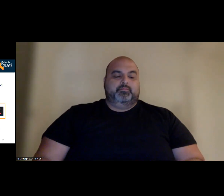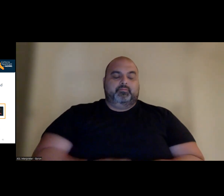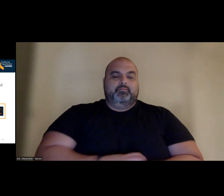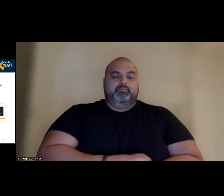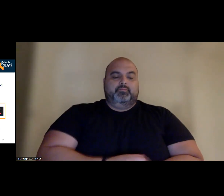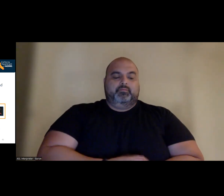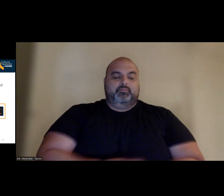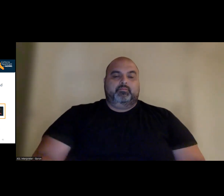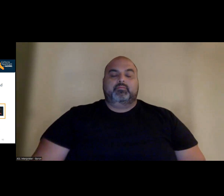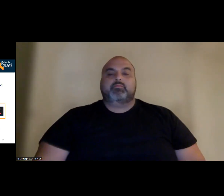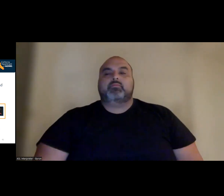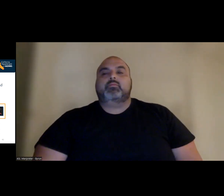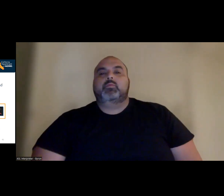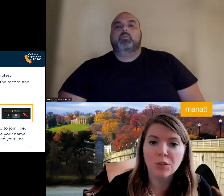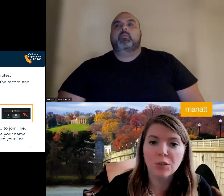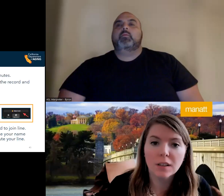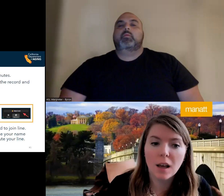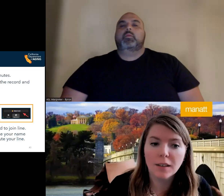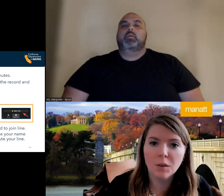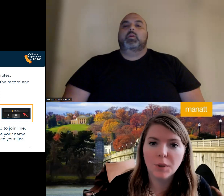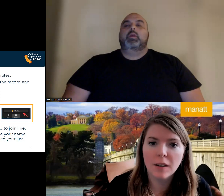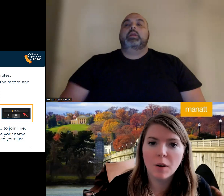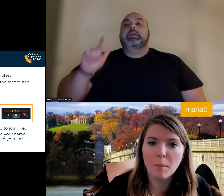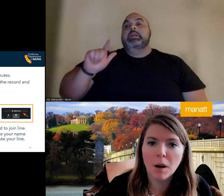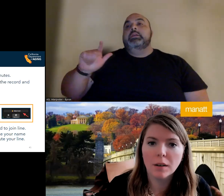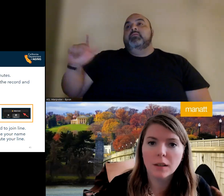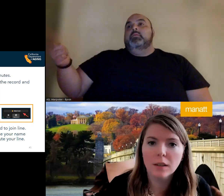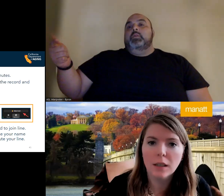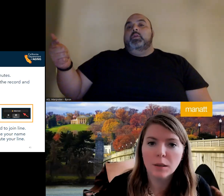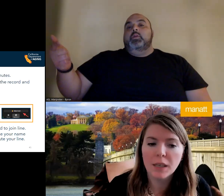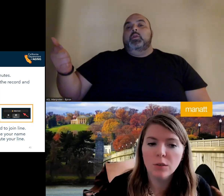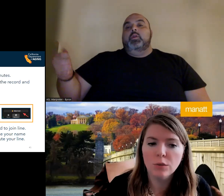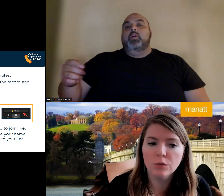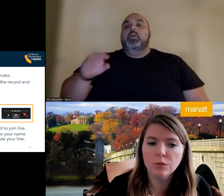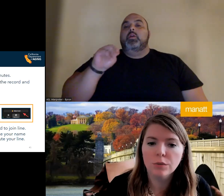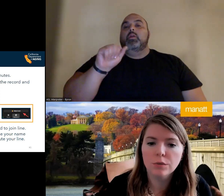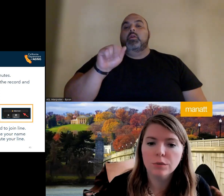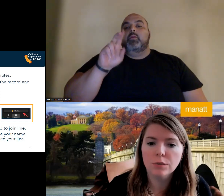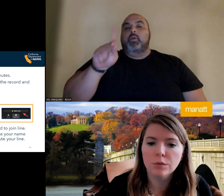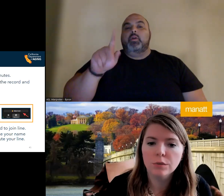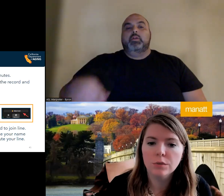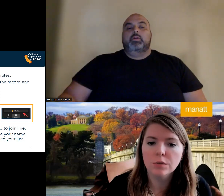I'm going to go to the next person in line. have Mark Alipio.